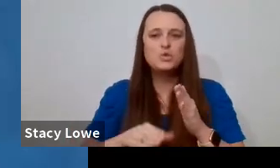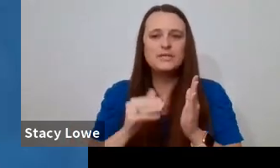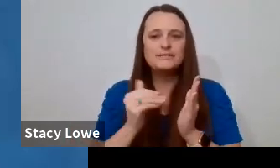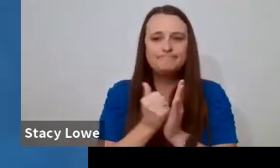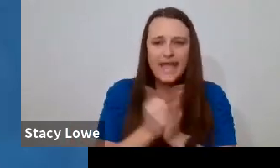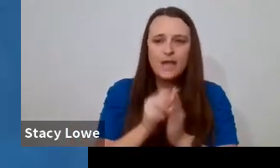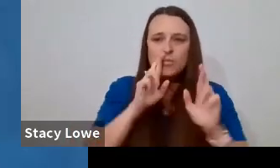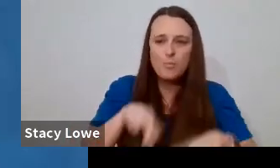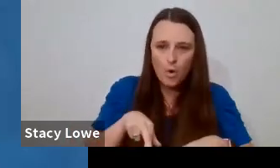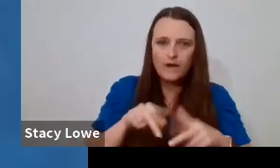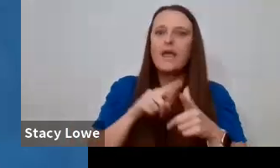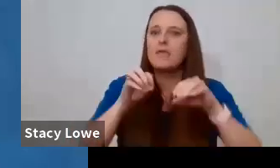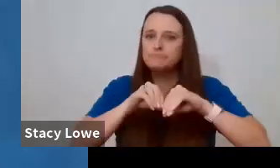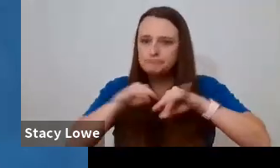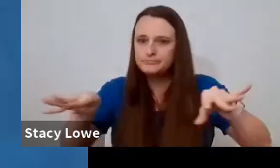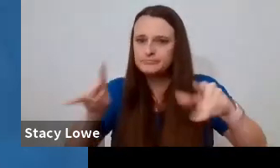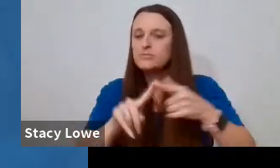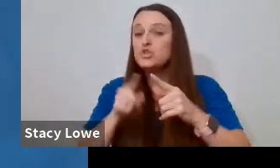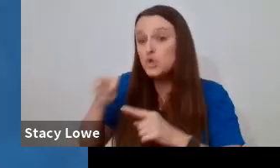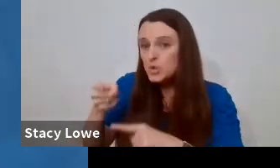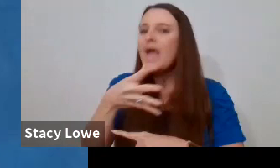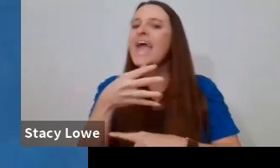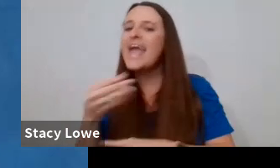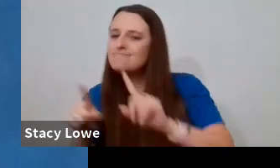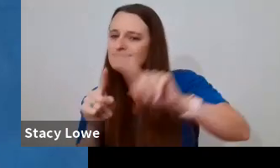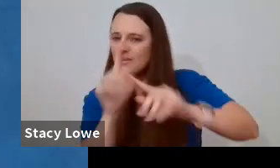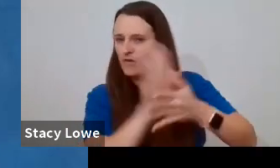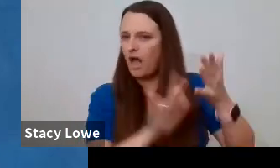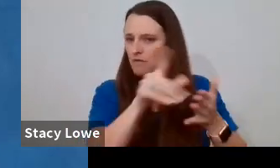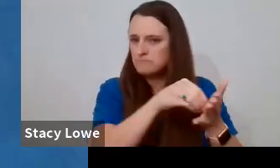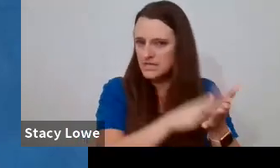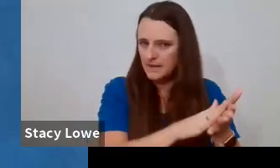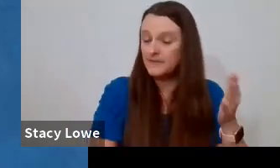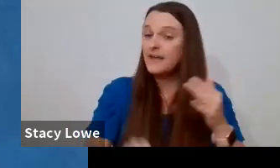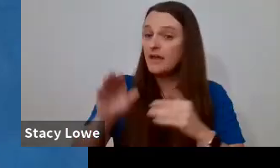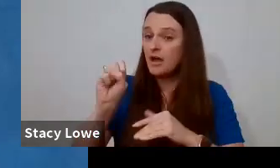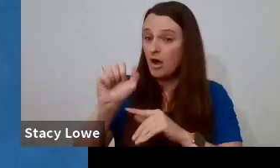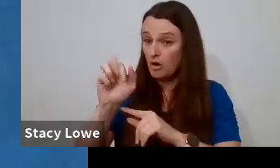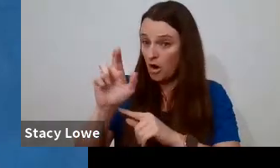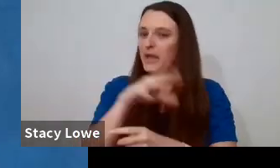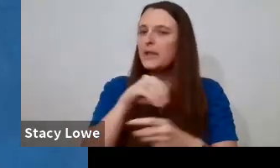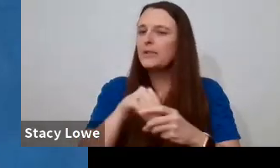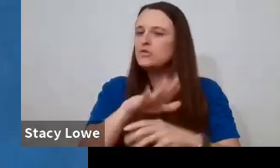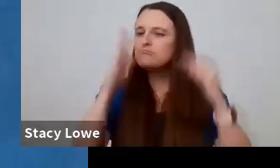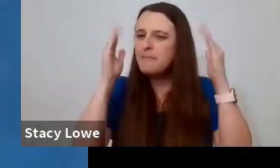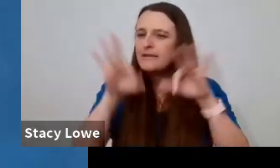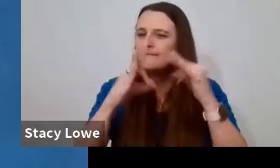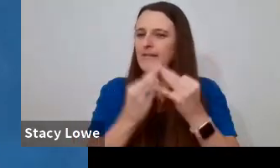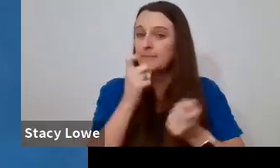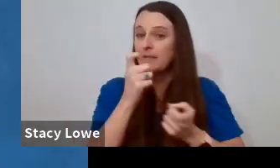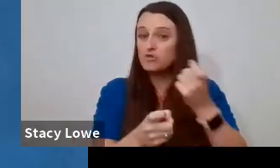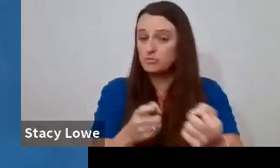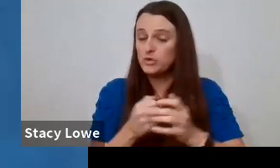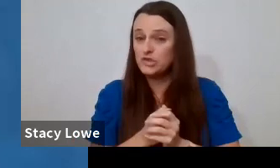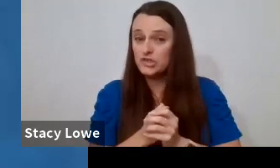and the colleges you listed on your FAFSA. The SAR contains your expected family contribution,